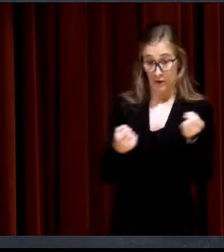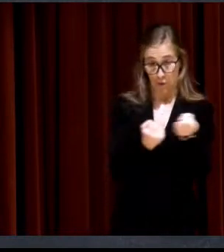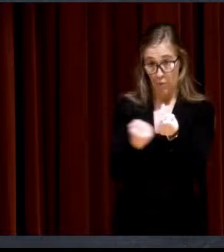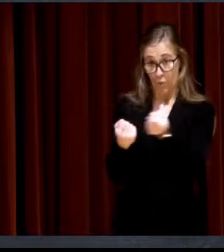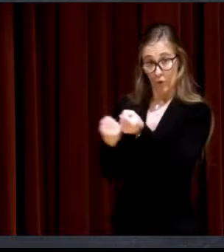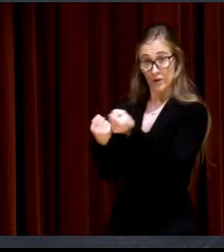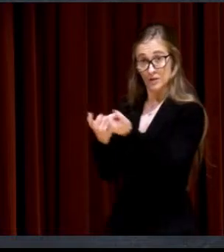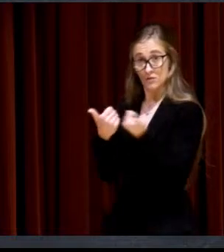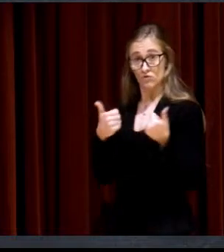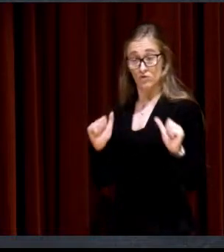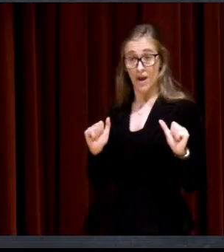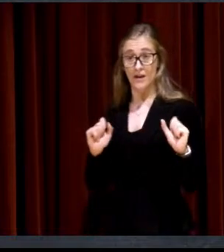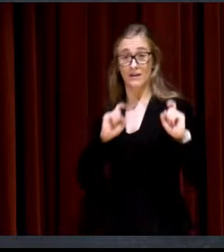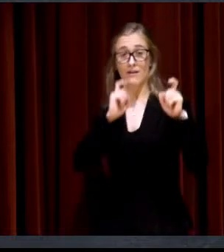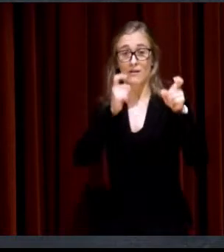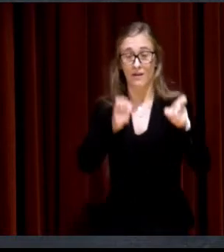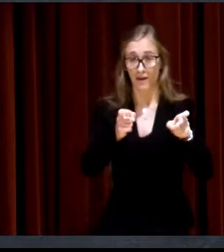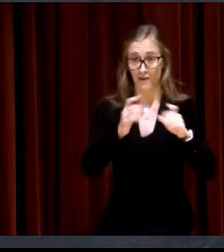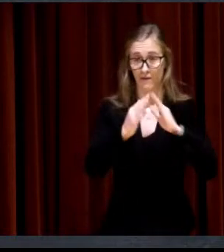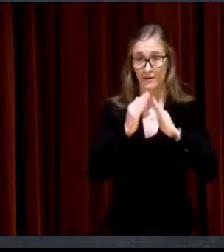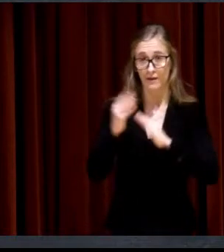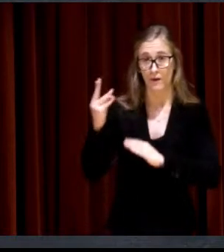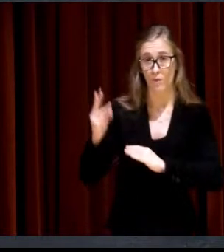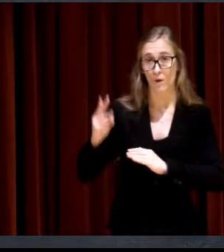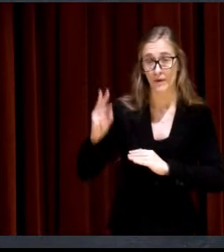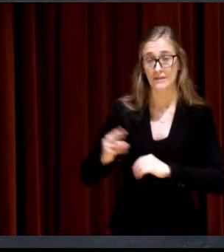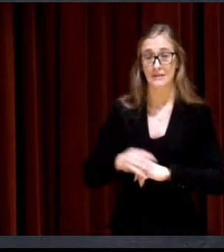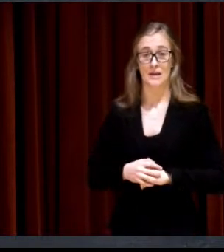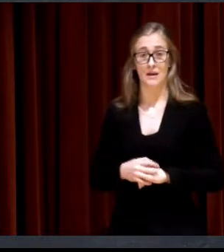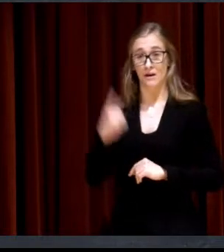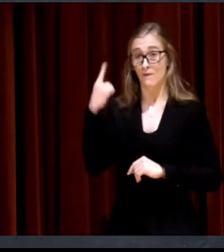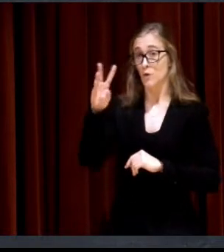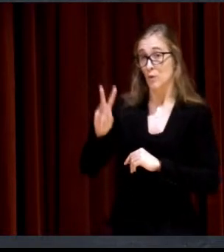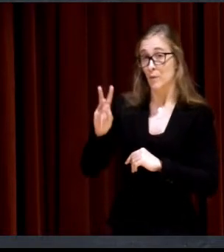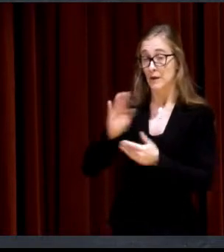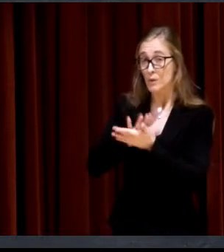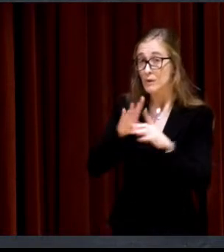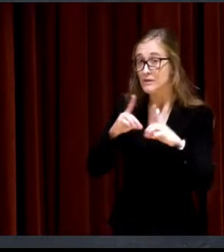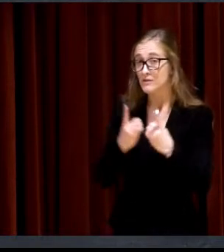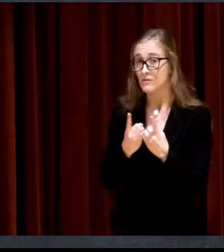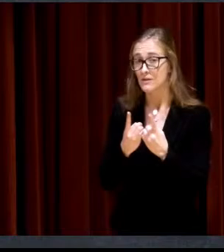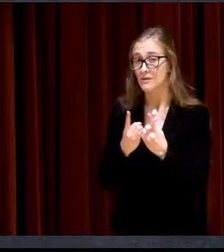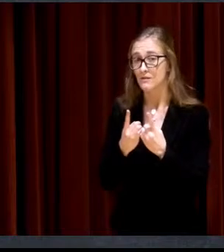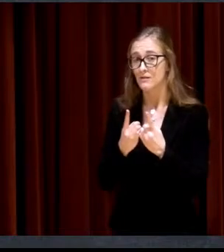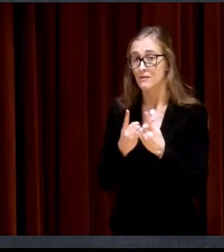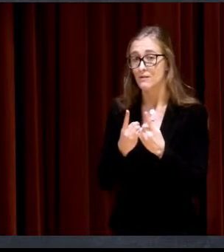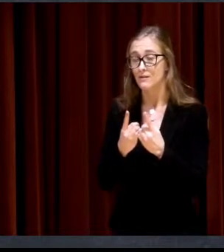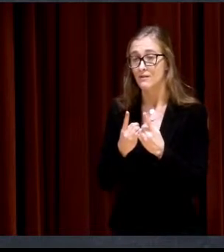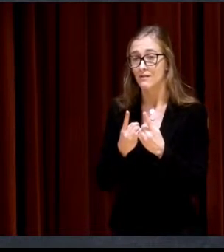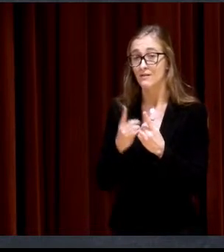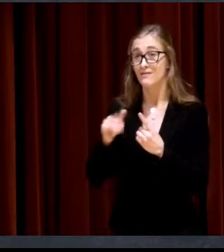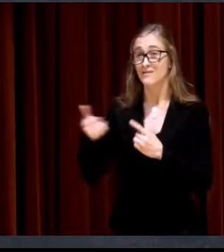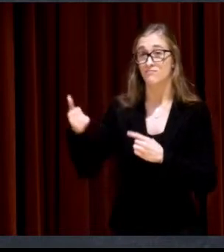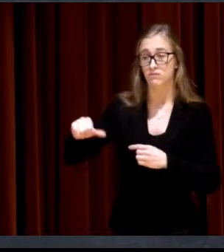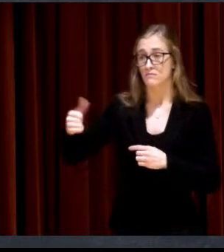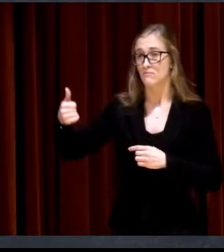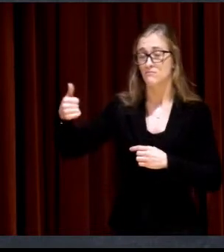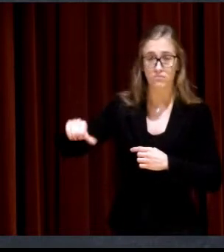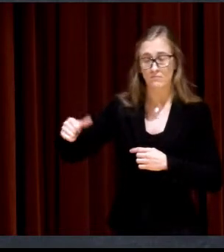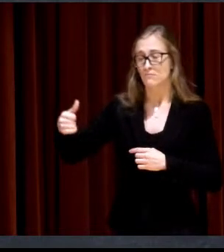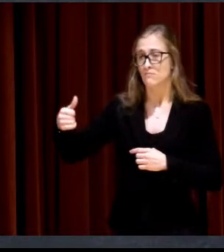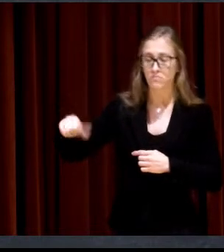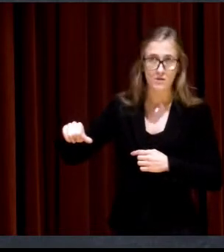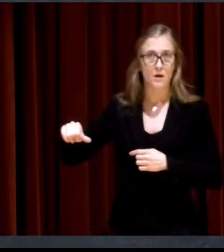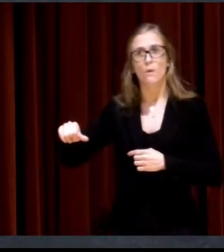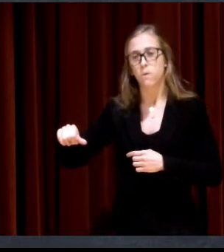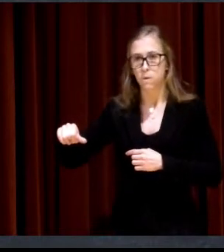he was trying to get for the city of Wilmington, for the Wilmington School District, were being denied. He used to rail